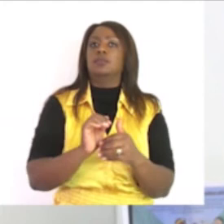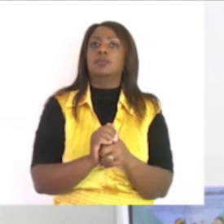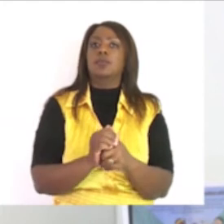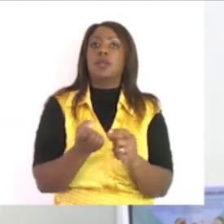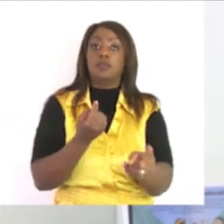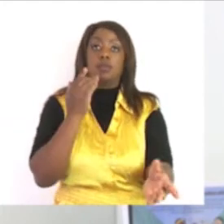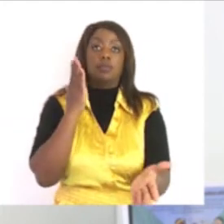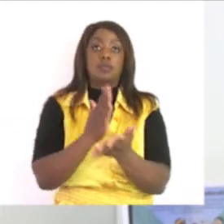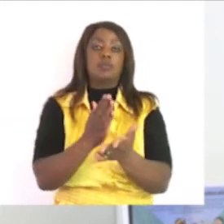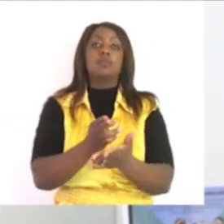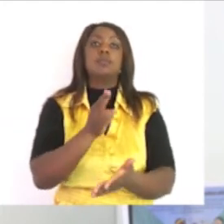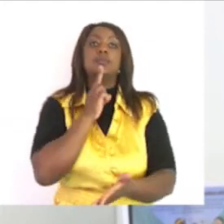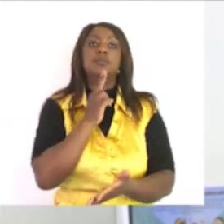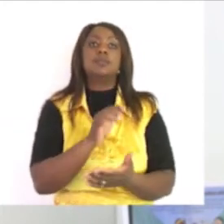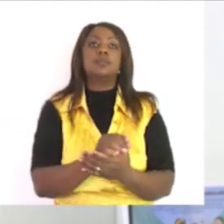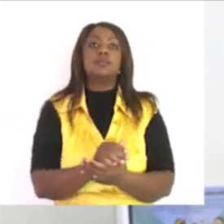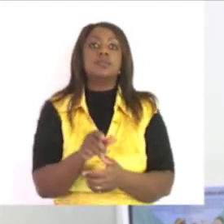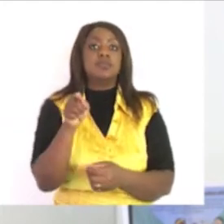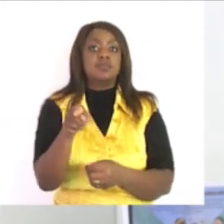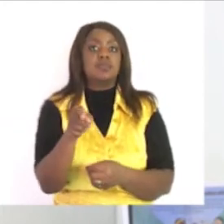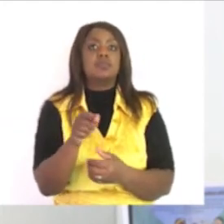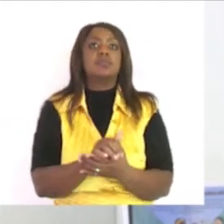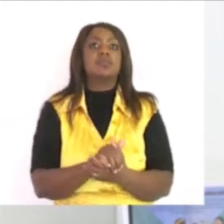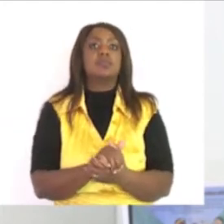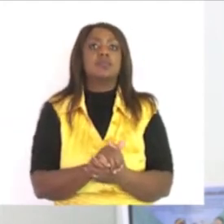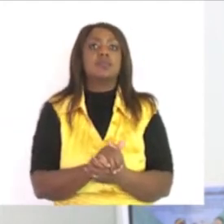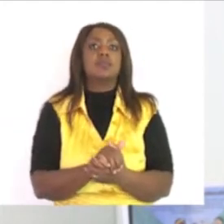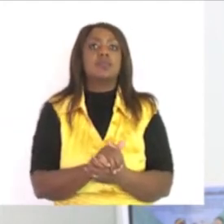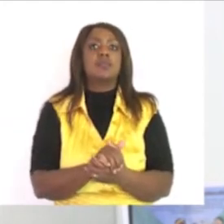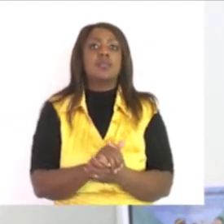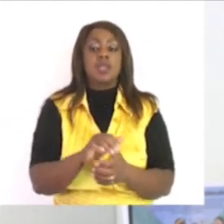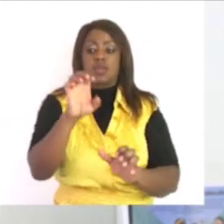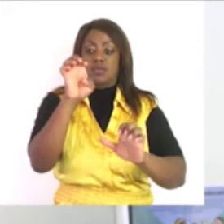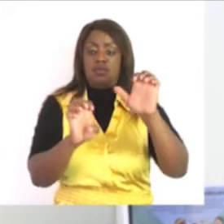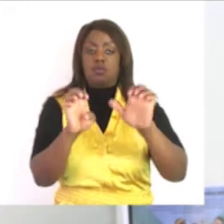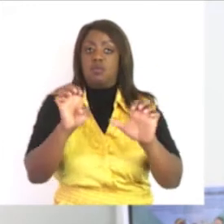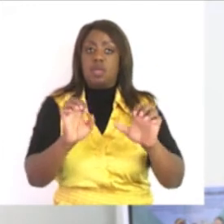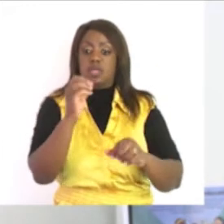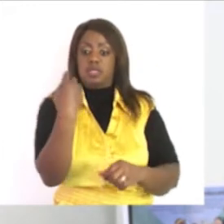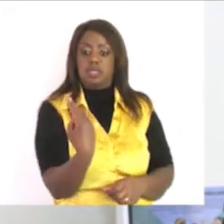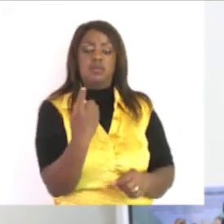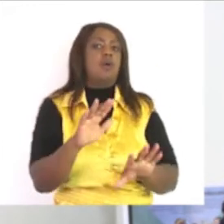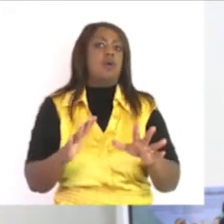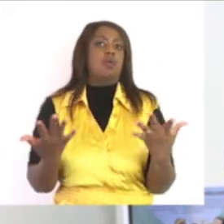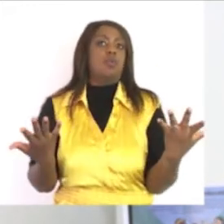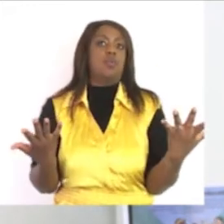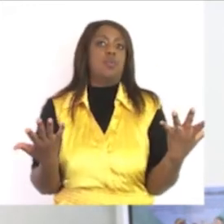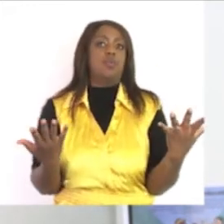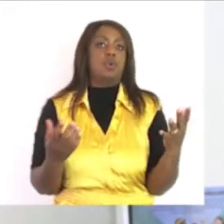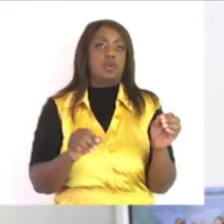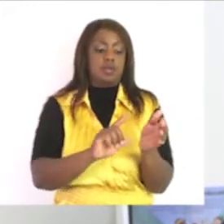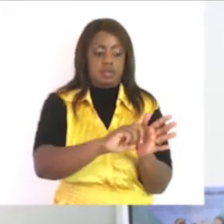the actual answer. And in that way, if you are to evaluate yourself on the scale here, I